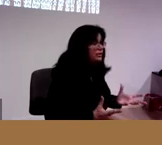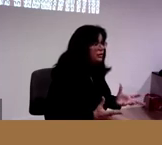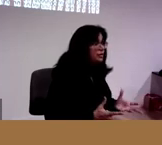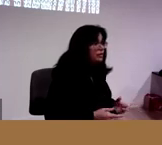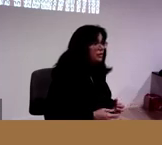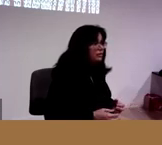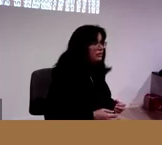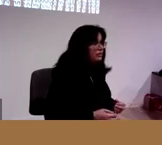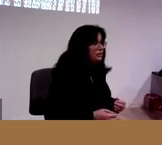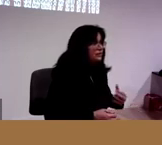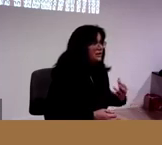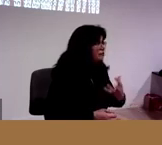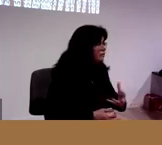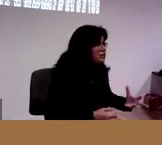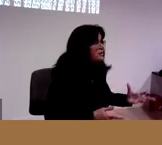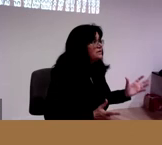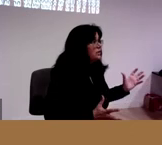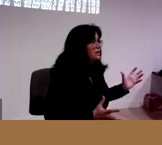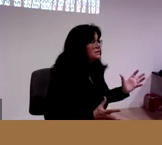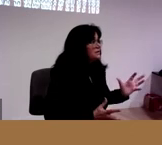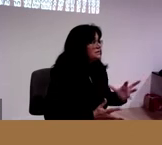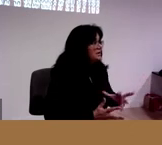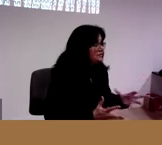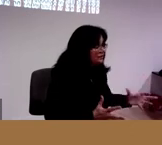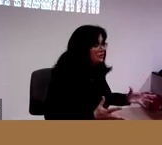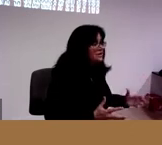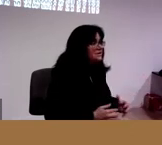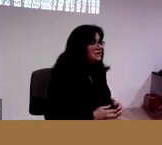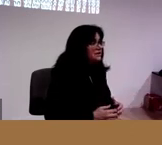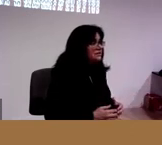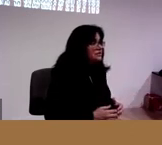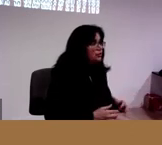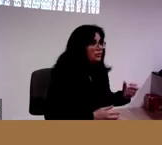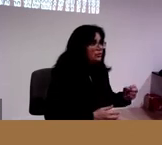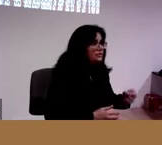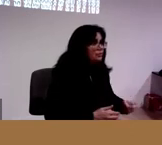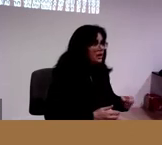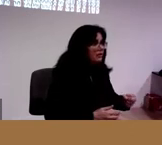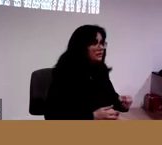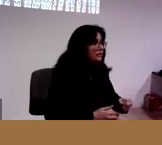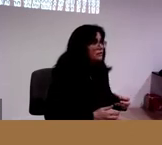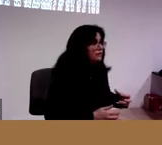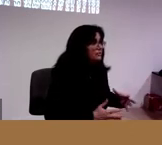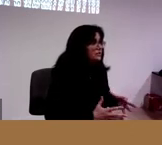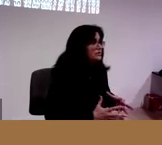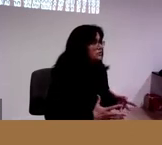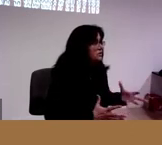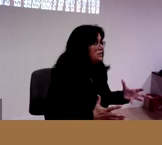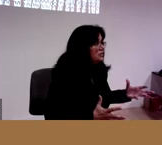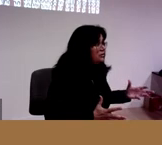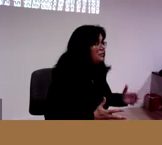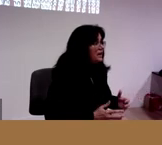people who went on in various ways and in various settings, whether it was empowering their own